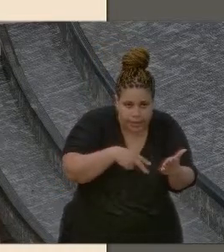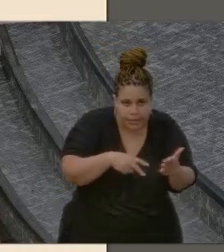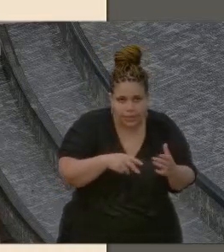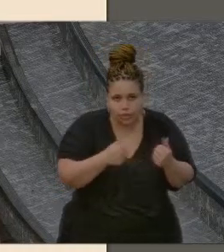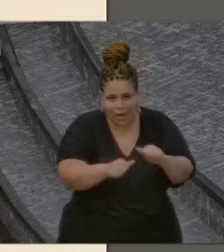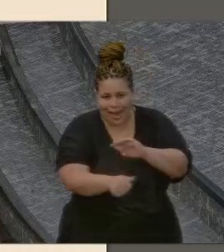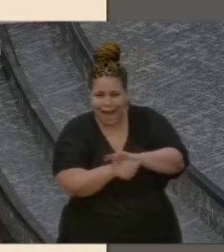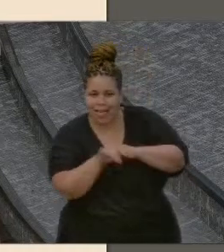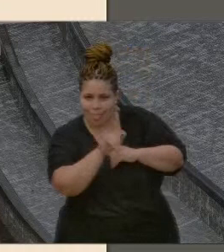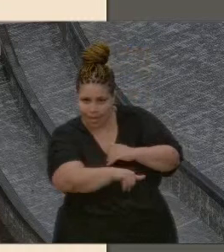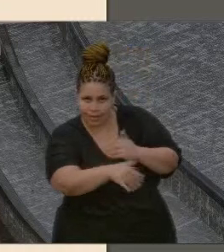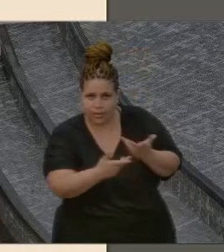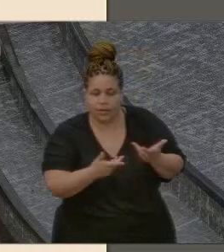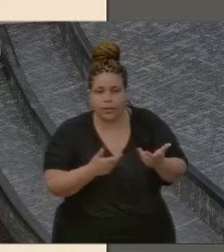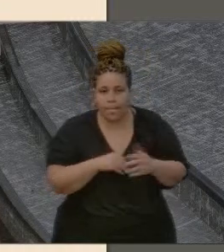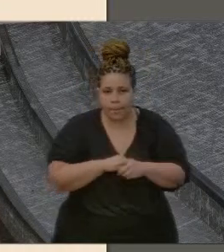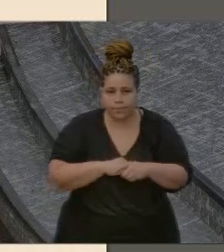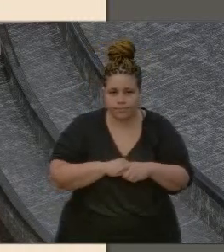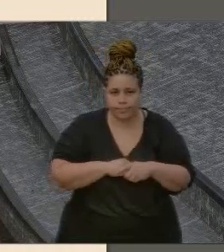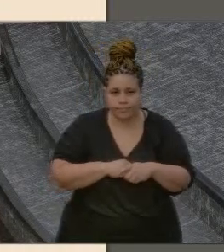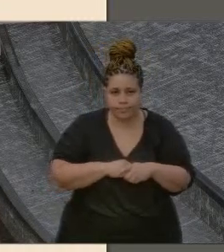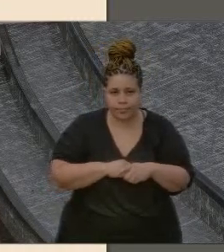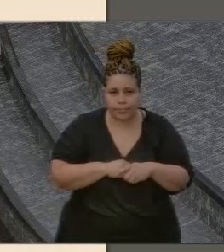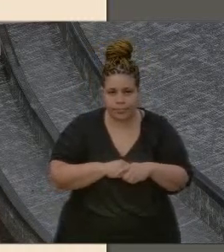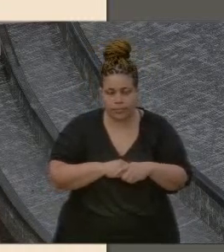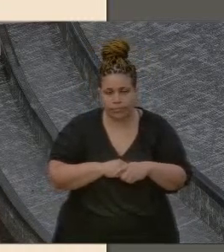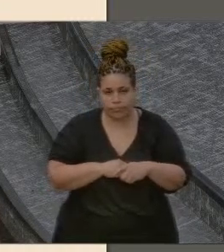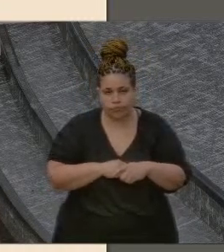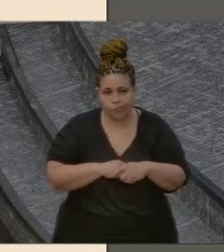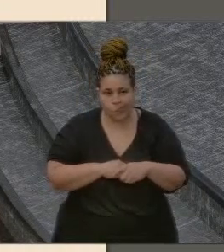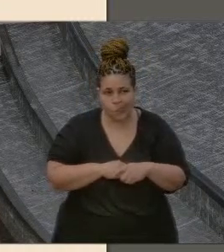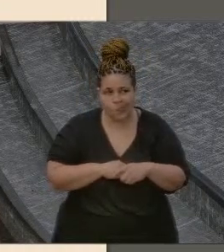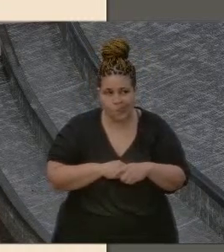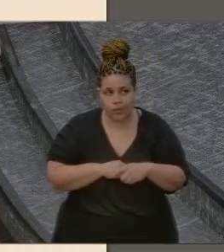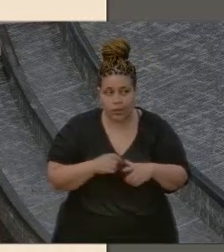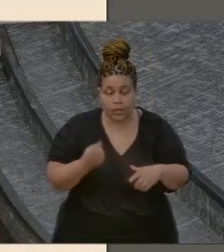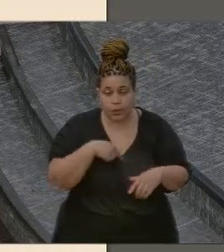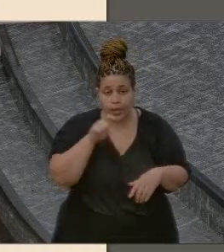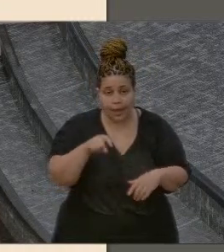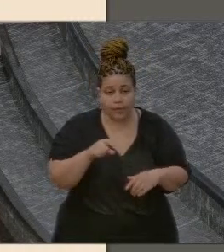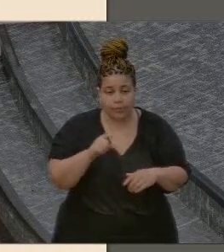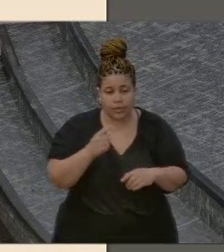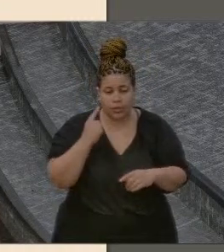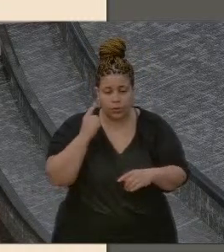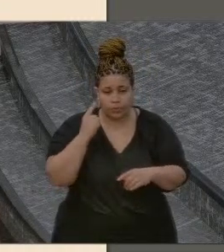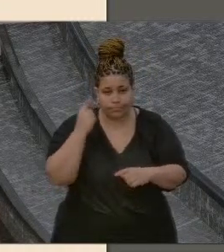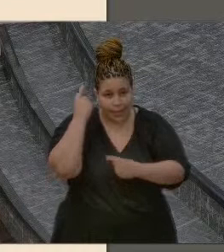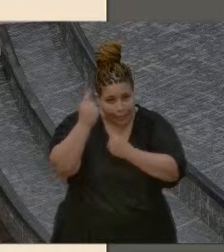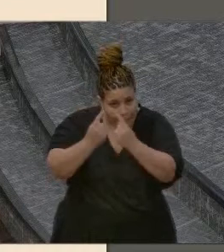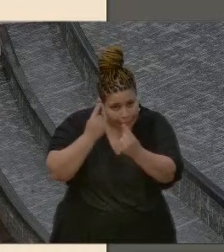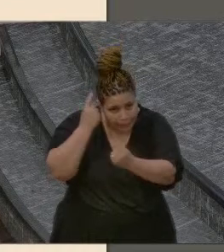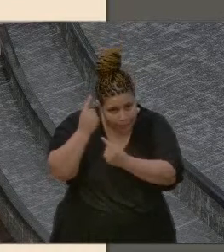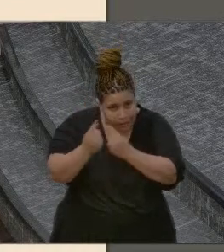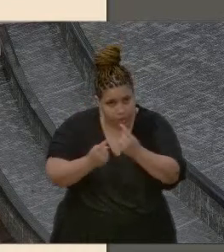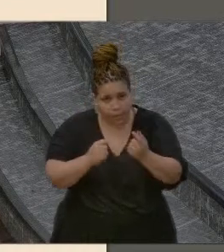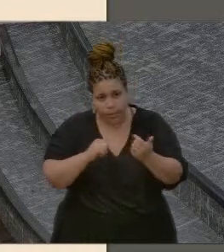be cognizant of how we are going to engage in academic instruction to try and